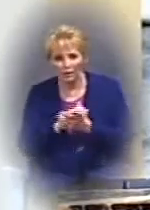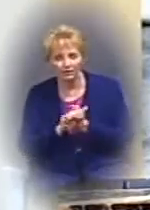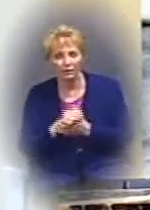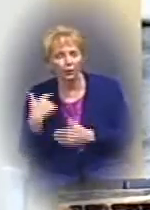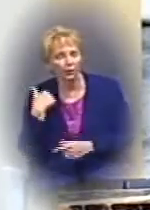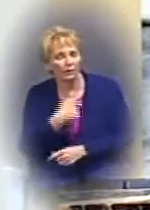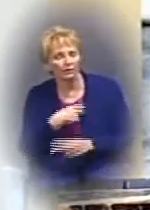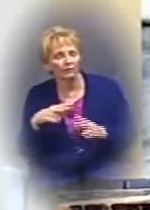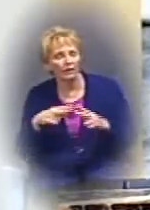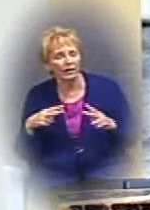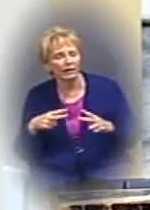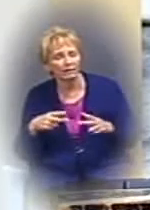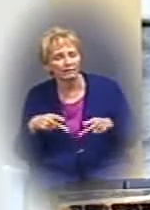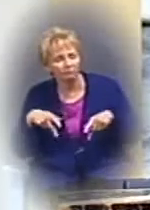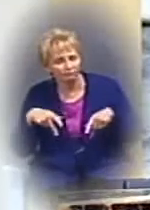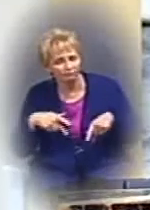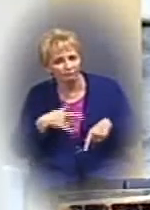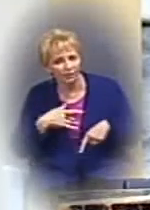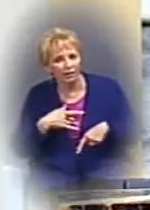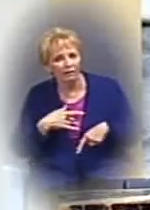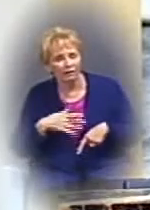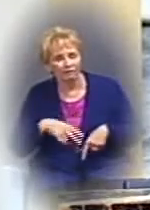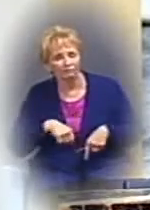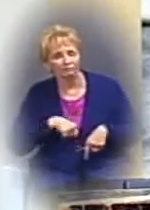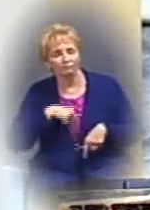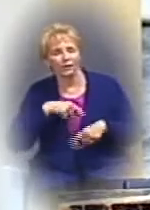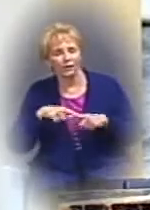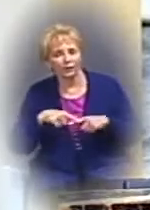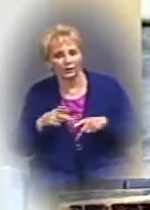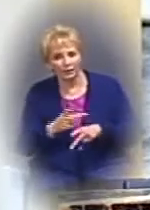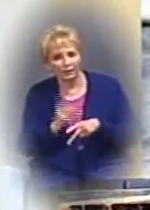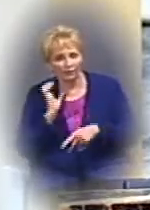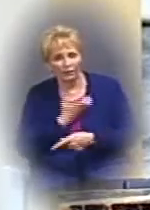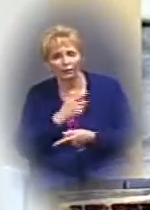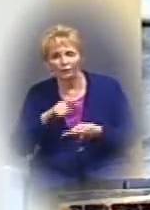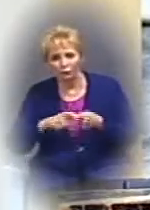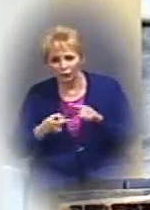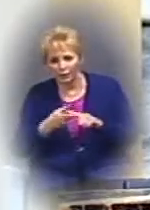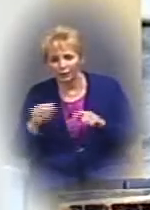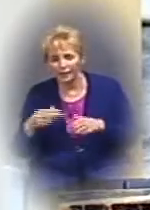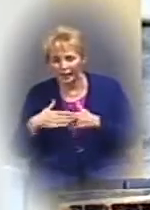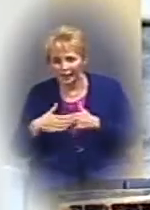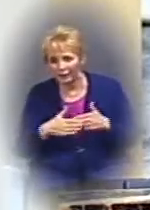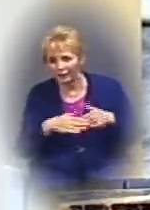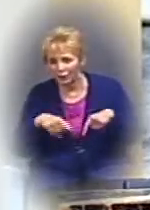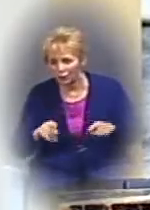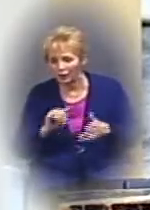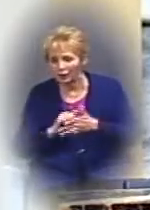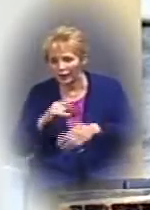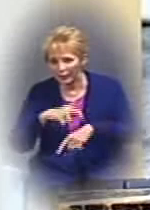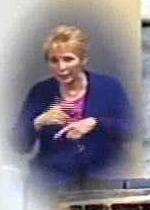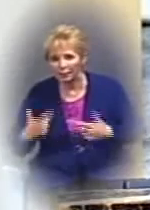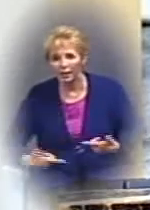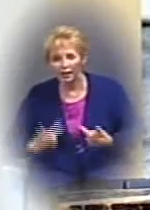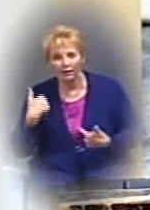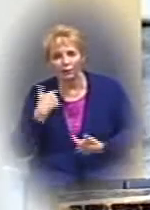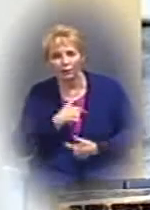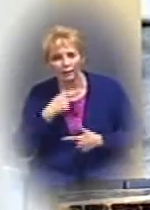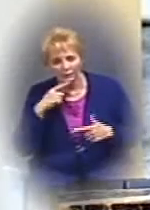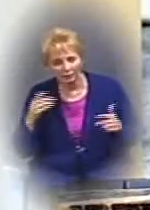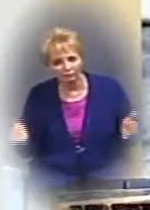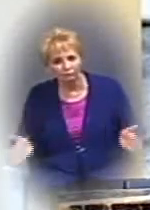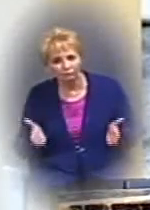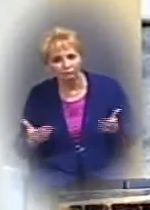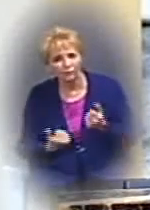very privileged to be able to take care of our neighbors and our friends during that time of life that we all need to rally around